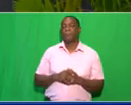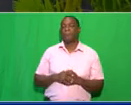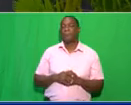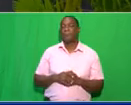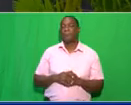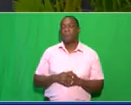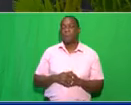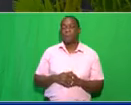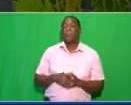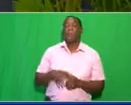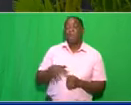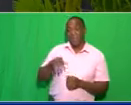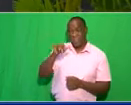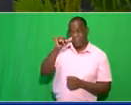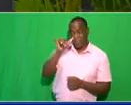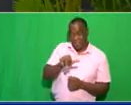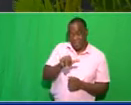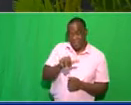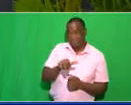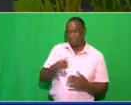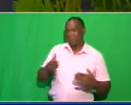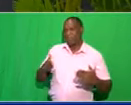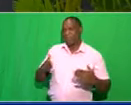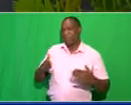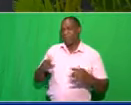because or the 20%,